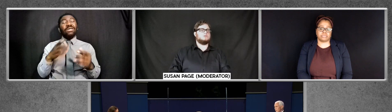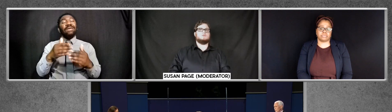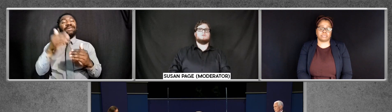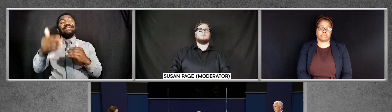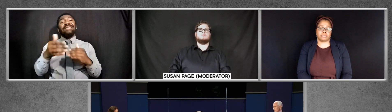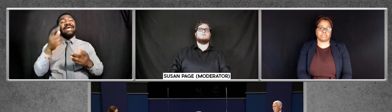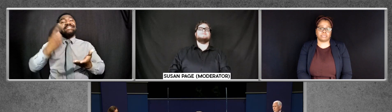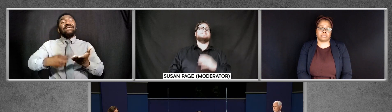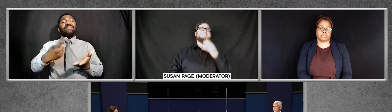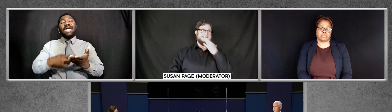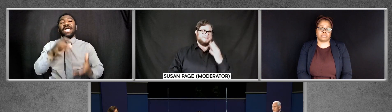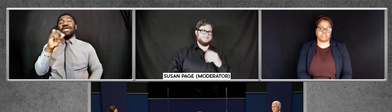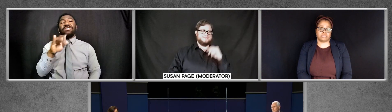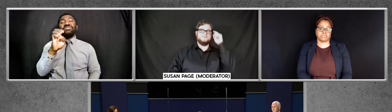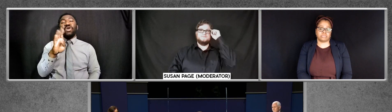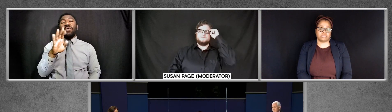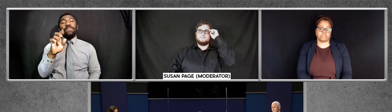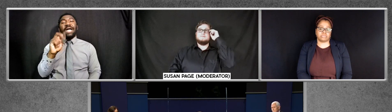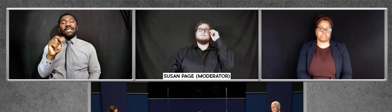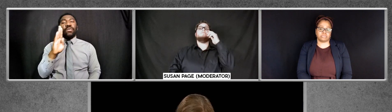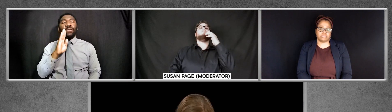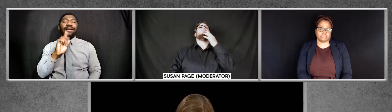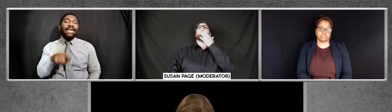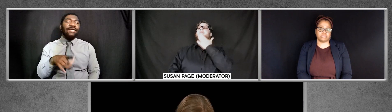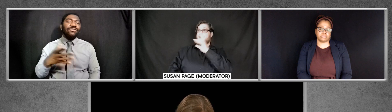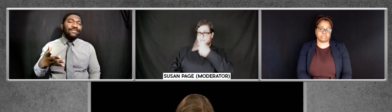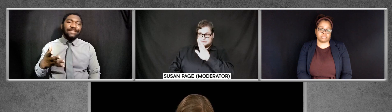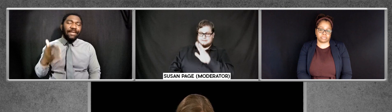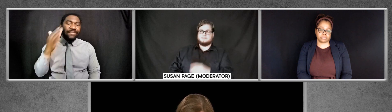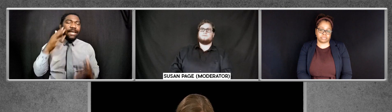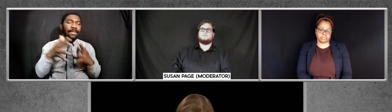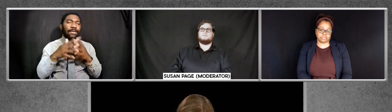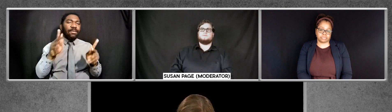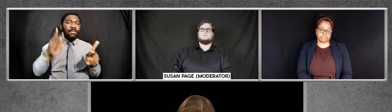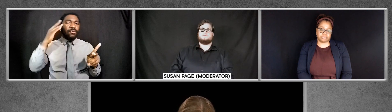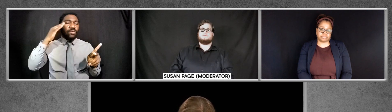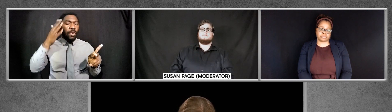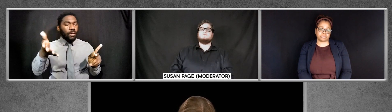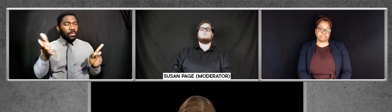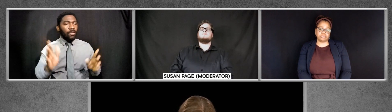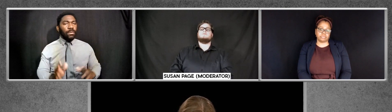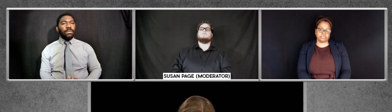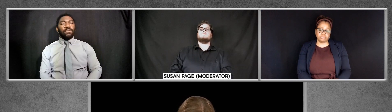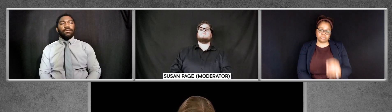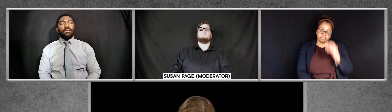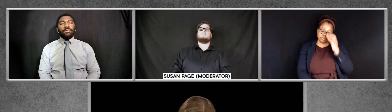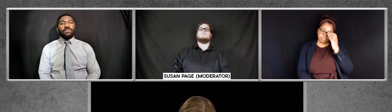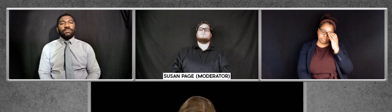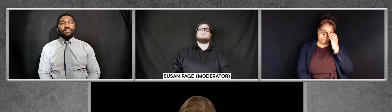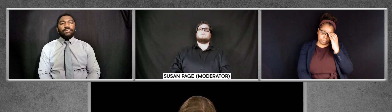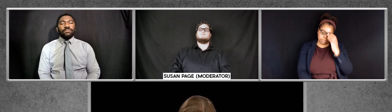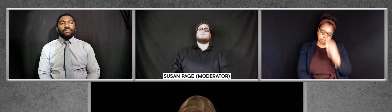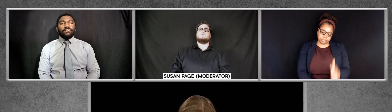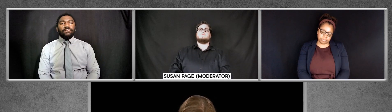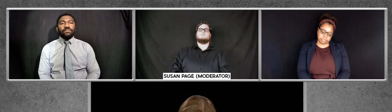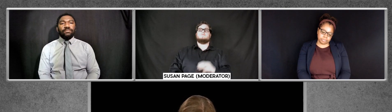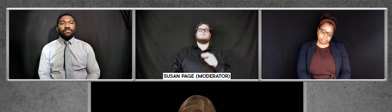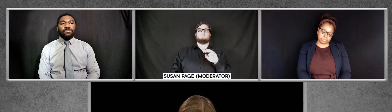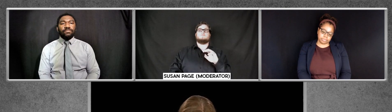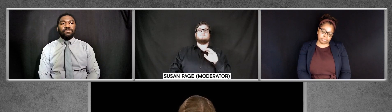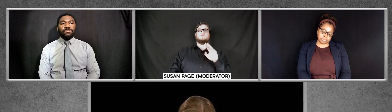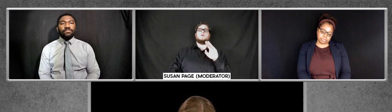But I think the American people know the answer. Thank you, Vice President. In March, Breonna Taylor, a 26-year-old emergency room technician in